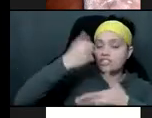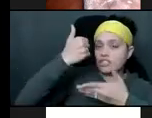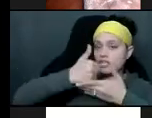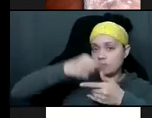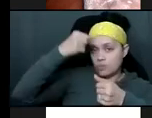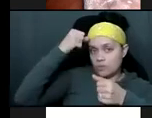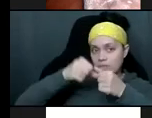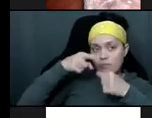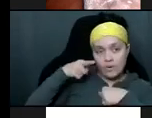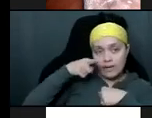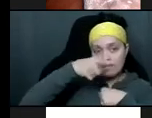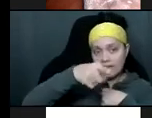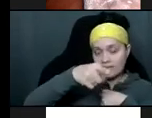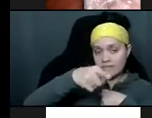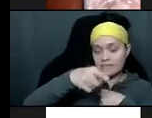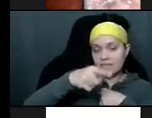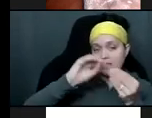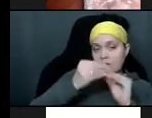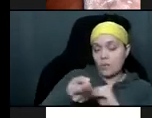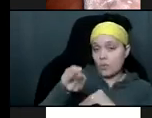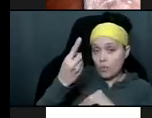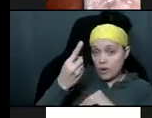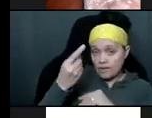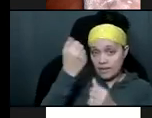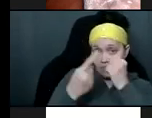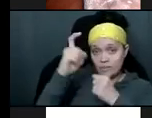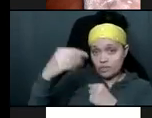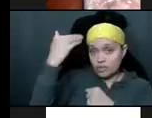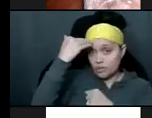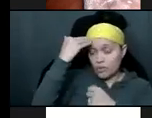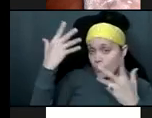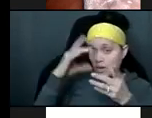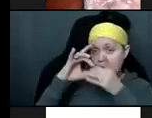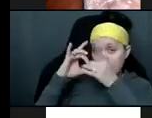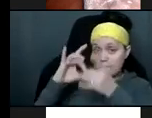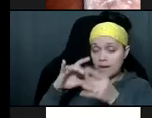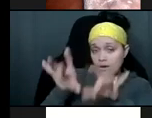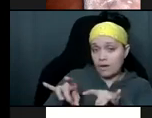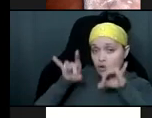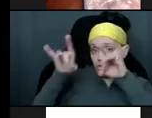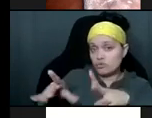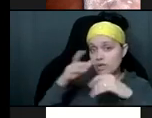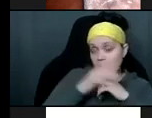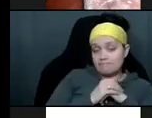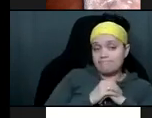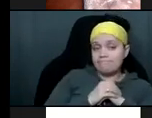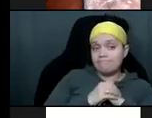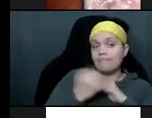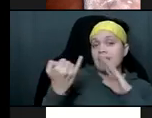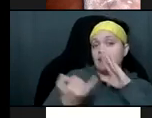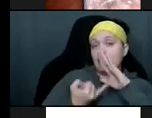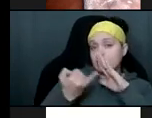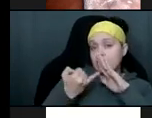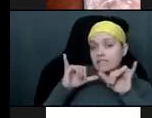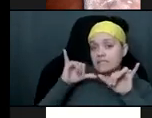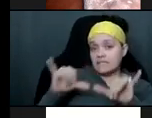remember this thing number one that everybody should know about Australia. Isolation,